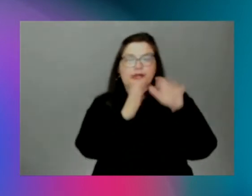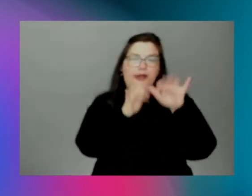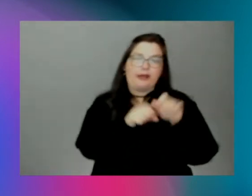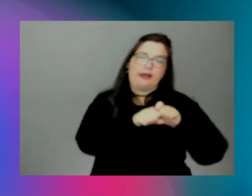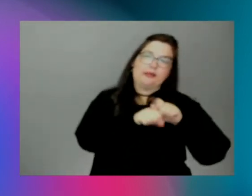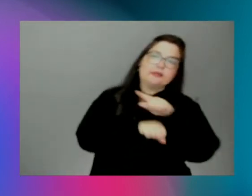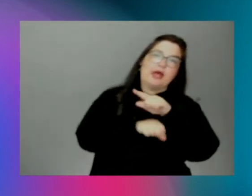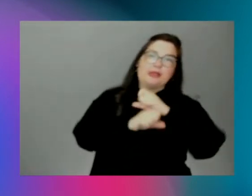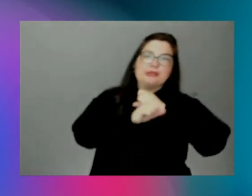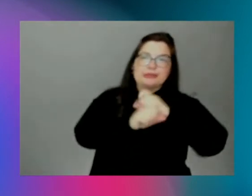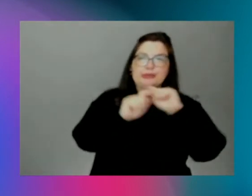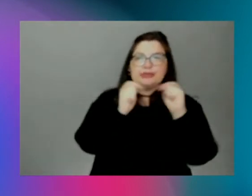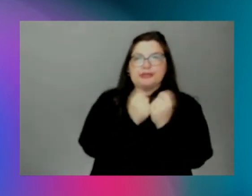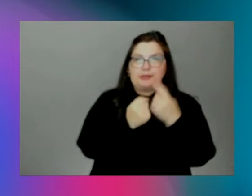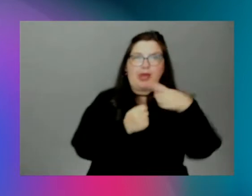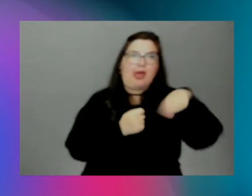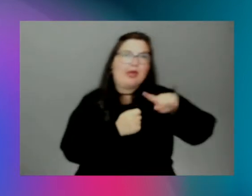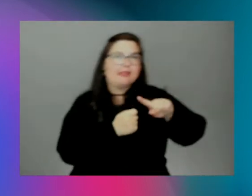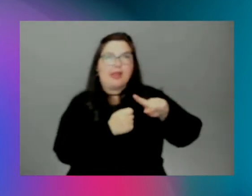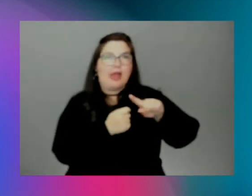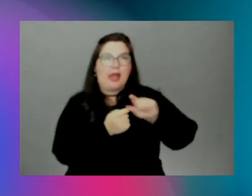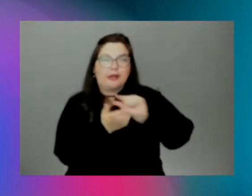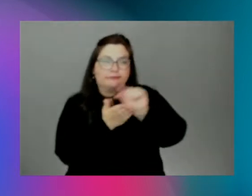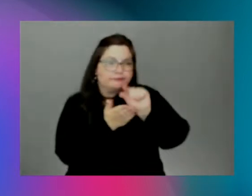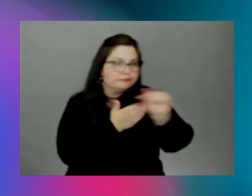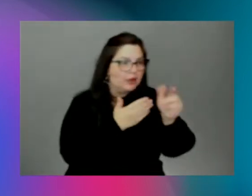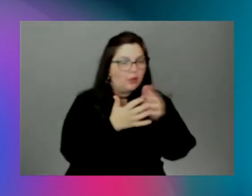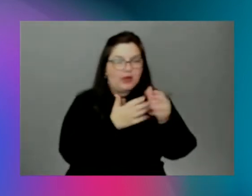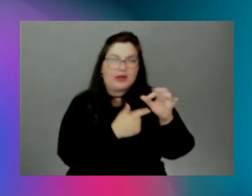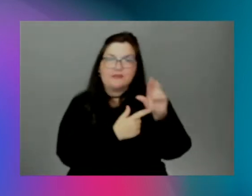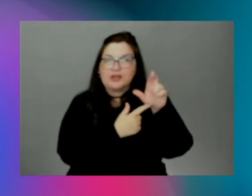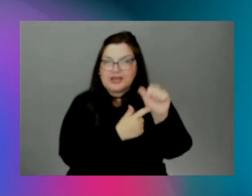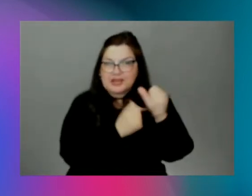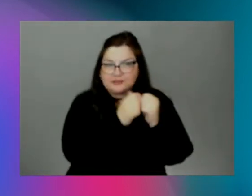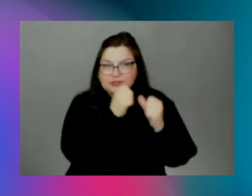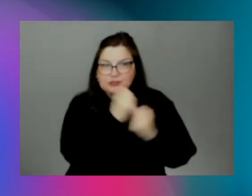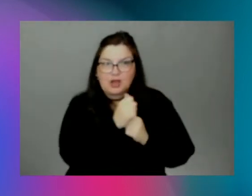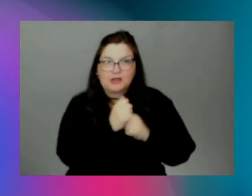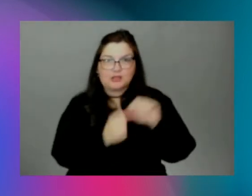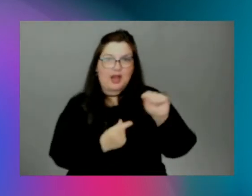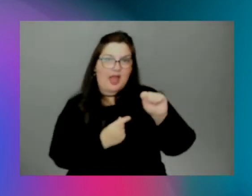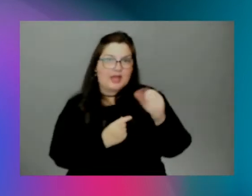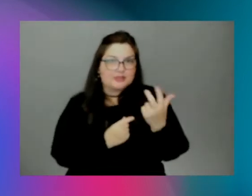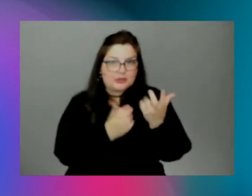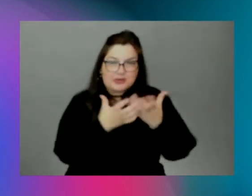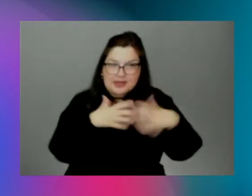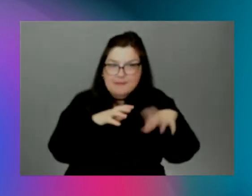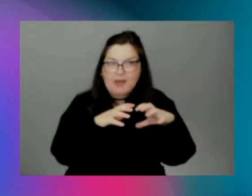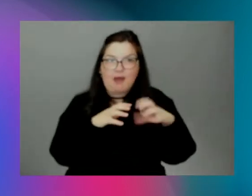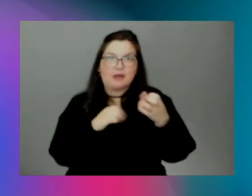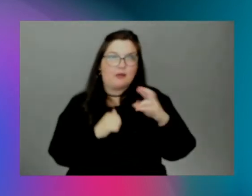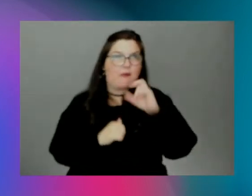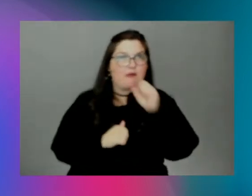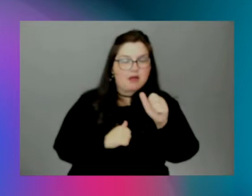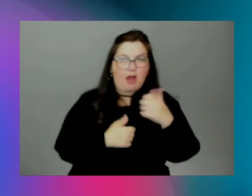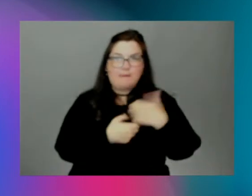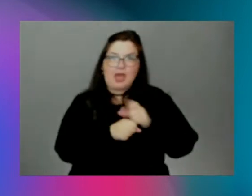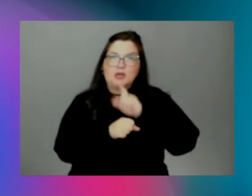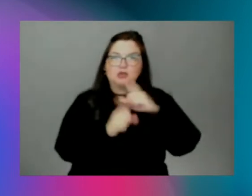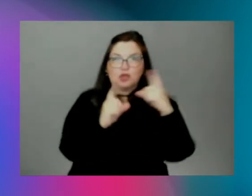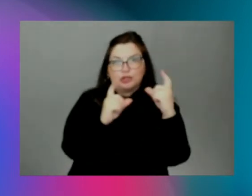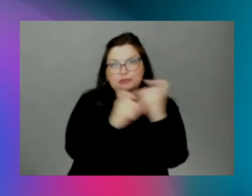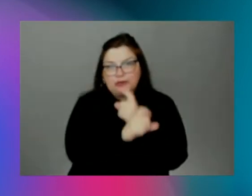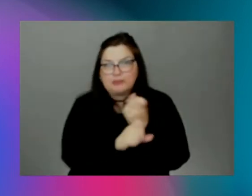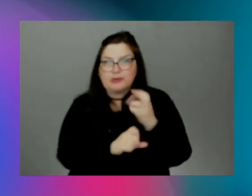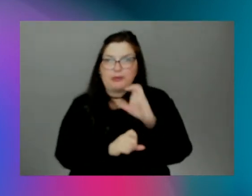And then they provision out whatever infrastructure that I need to use, be it an S3 bucket. They make sure it's encrypted, and then maybe